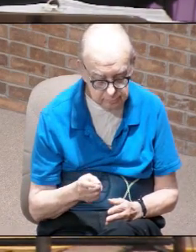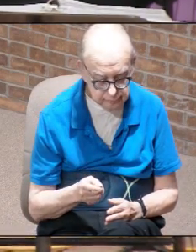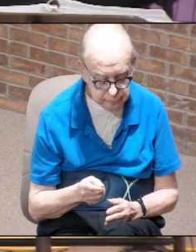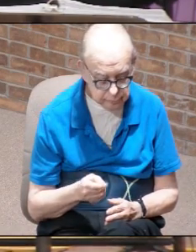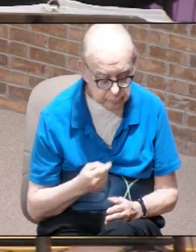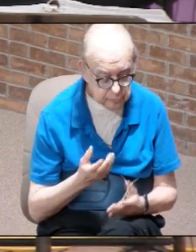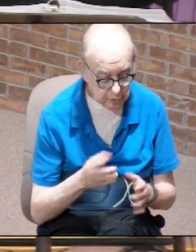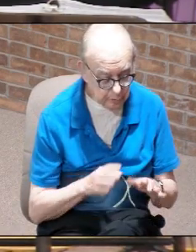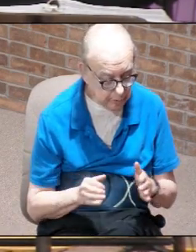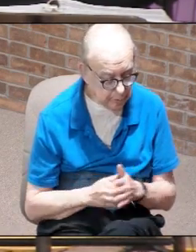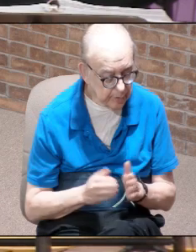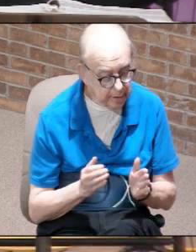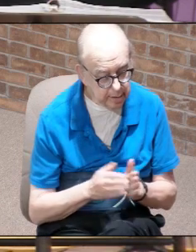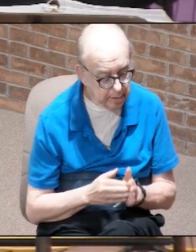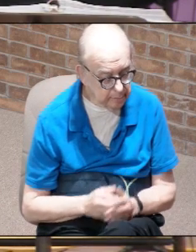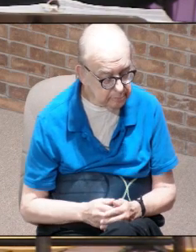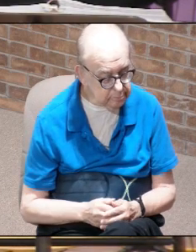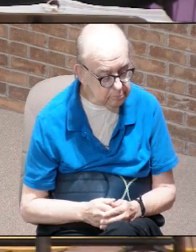do it again?